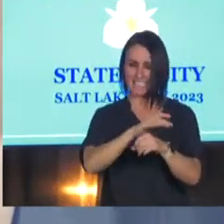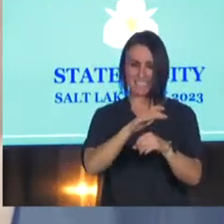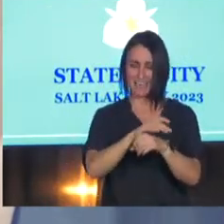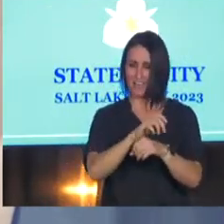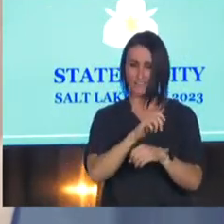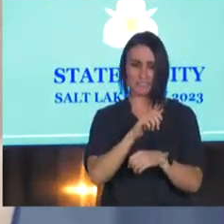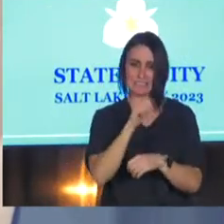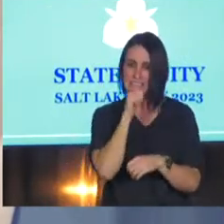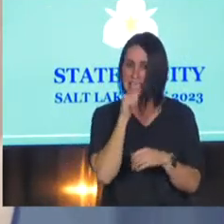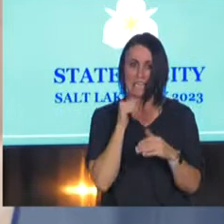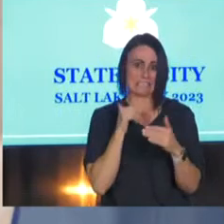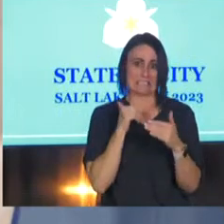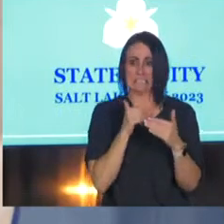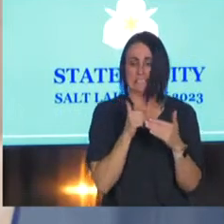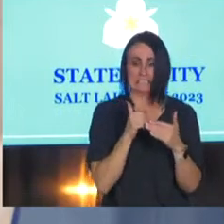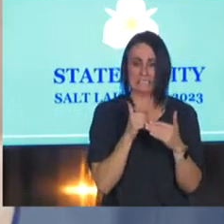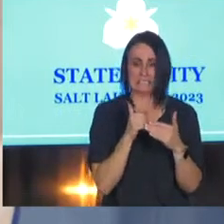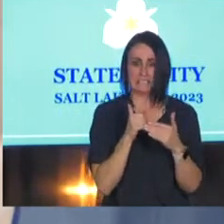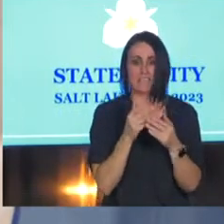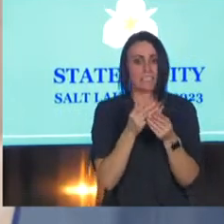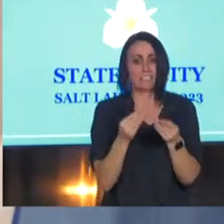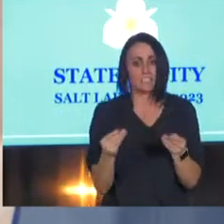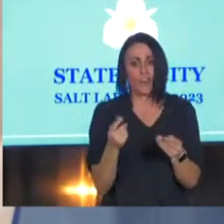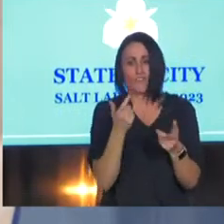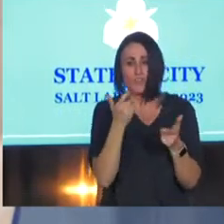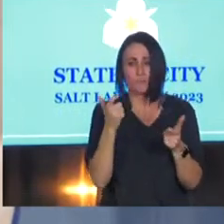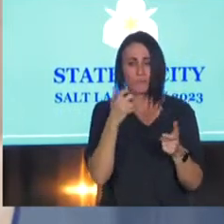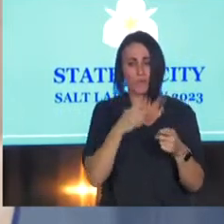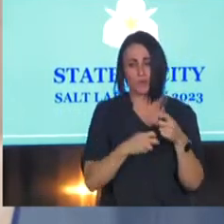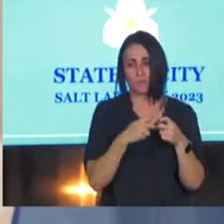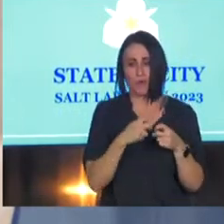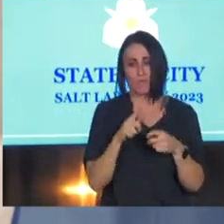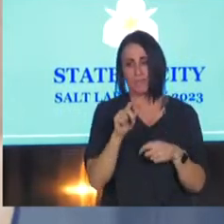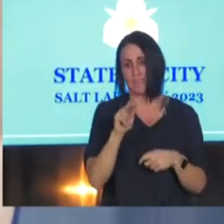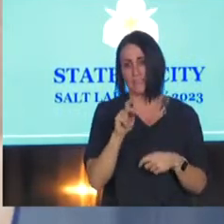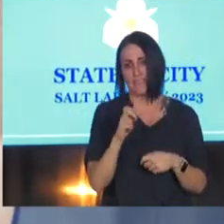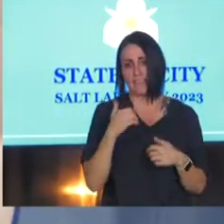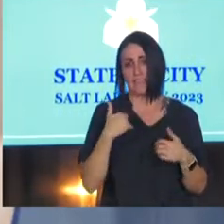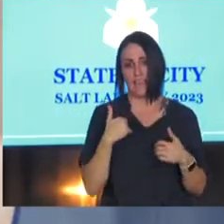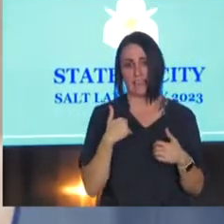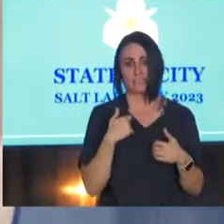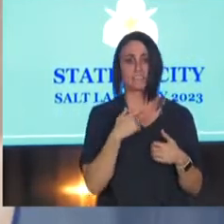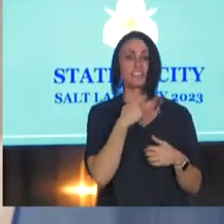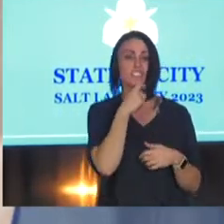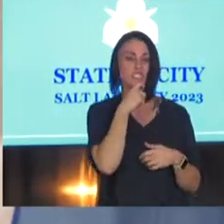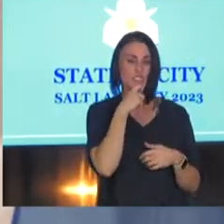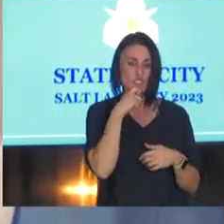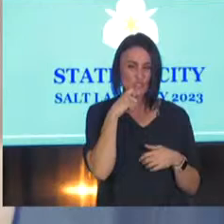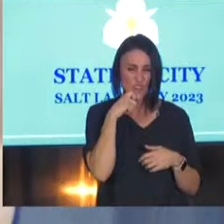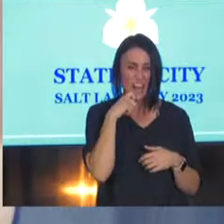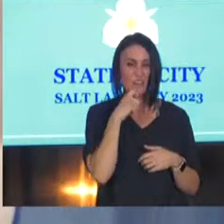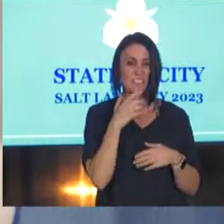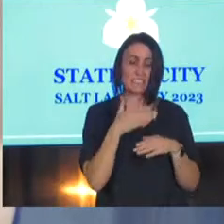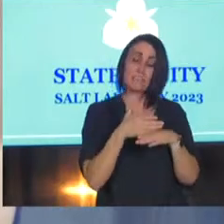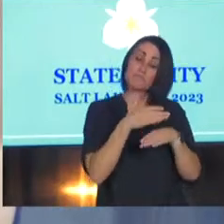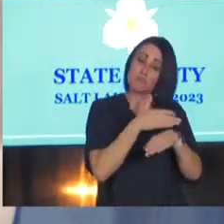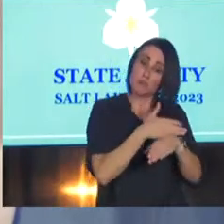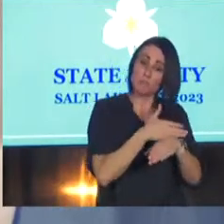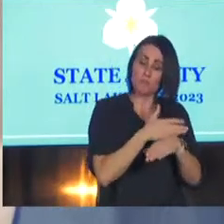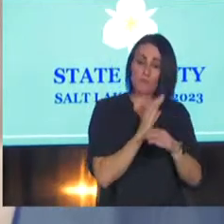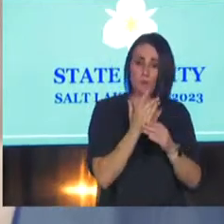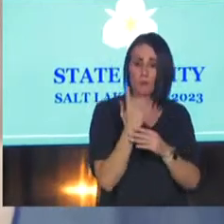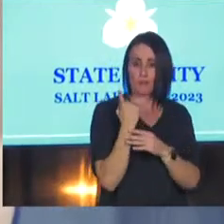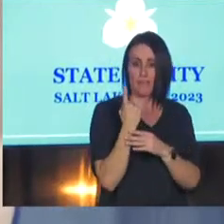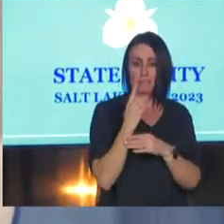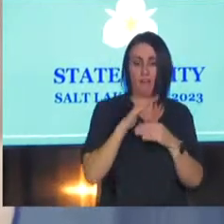not remotely close, to solve the greater problem that the lake faces. While drought conditions have improved since last year,